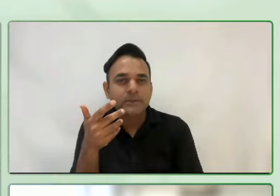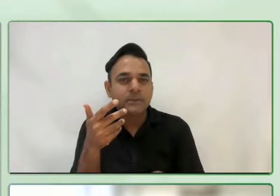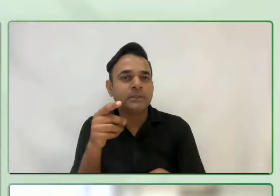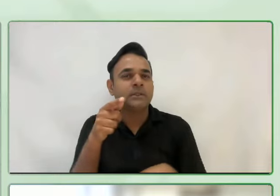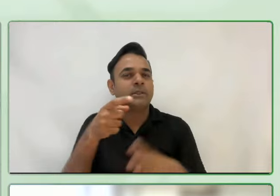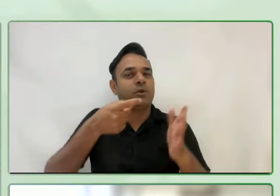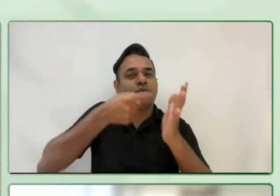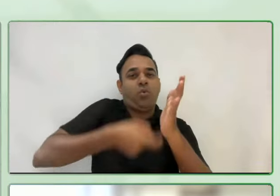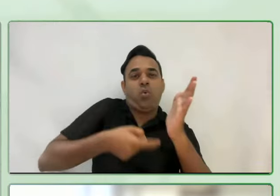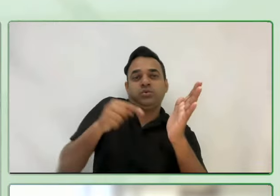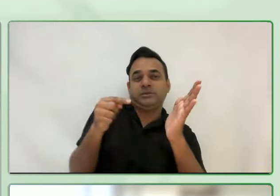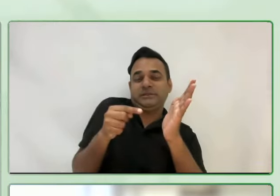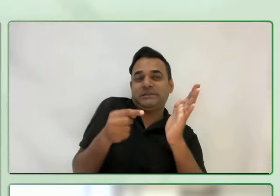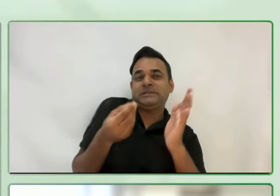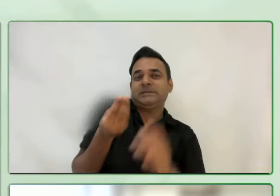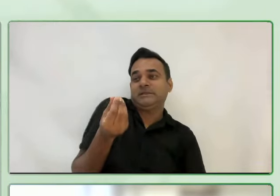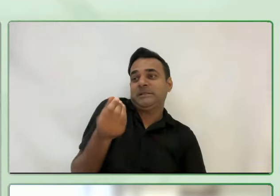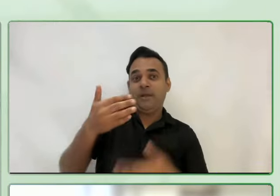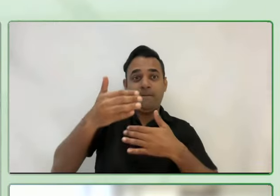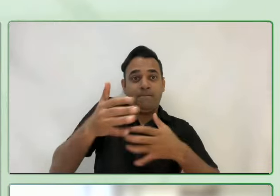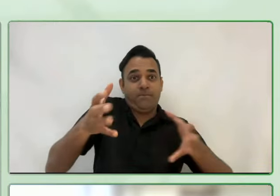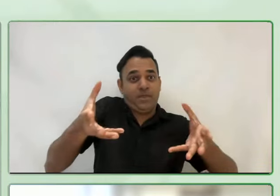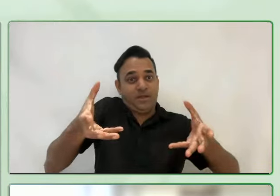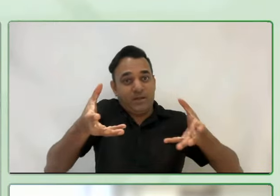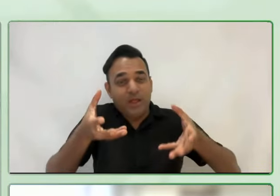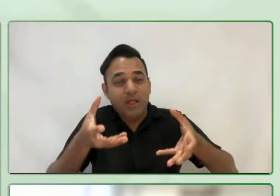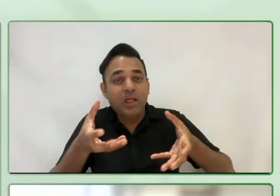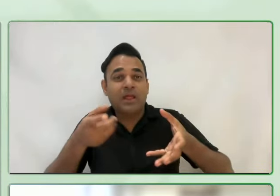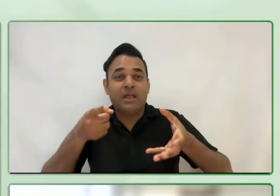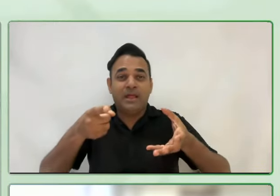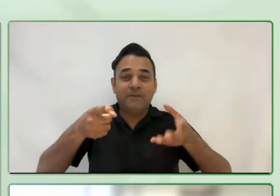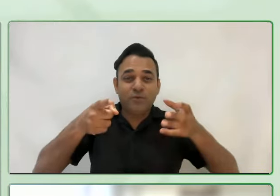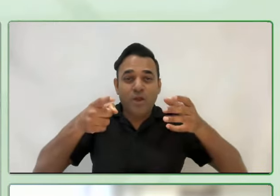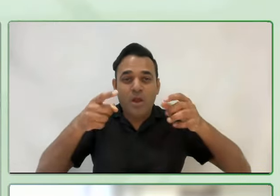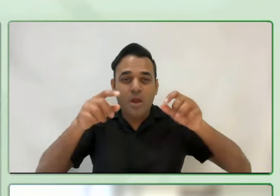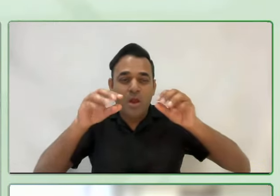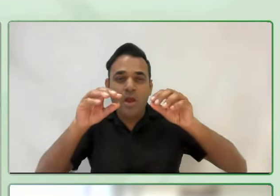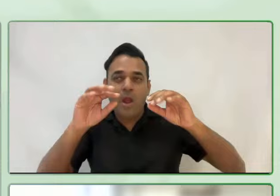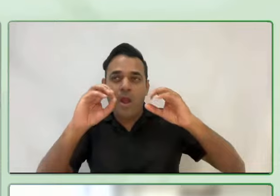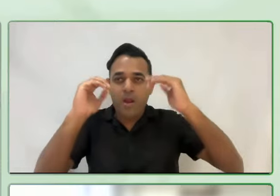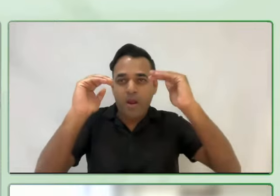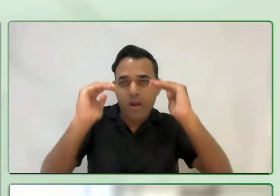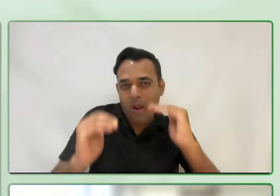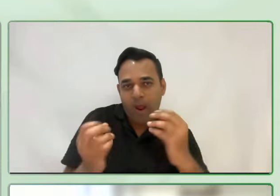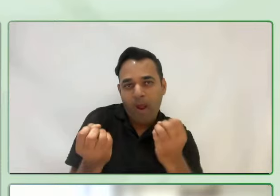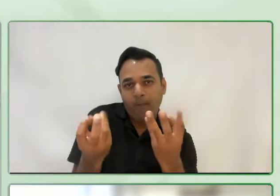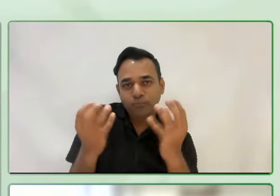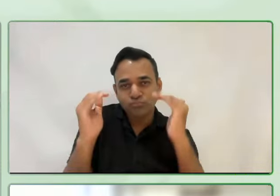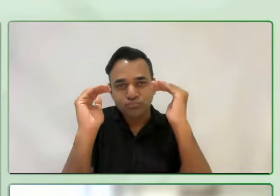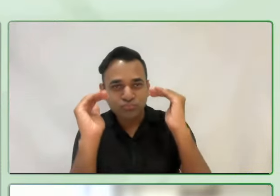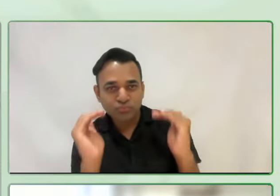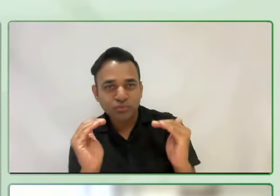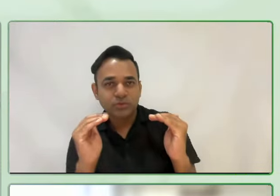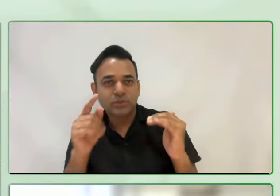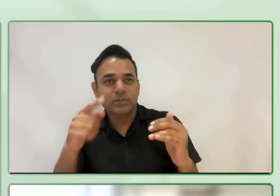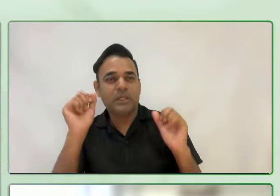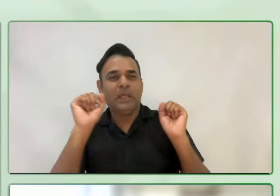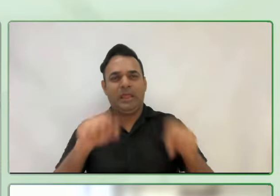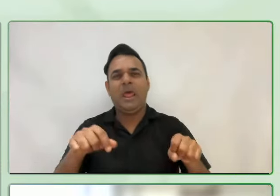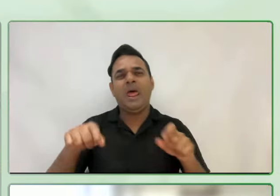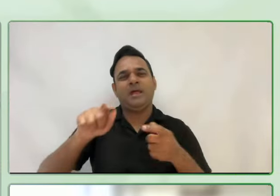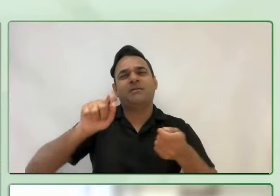$200-300, depends on how you run this. The cost of assistive software and hardware together will be less